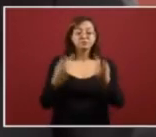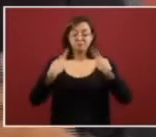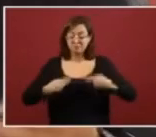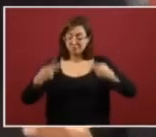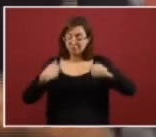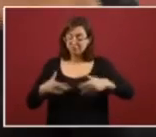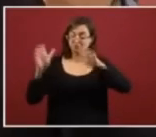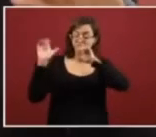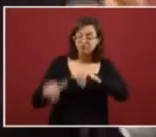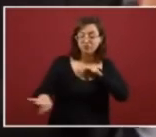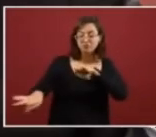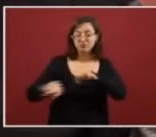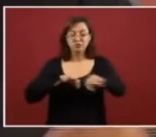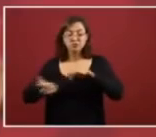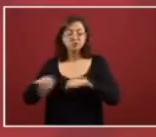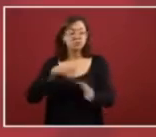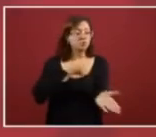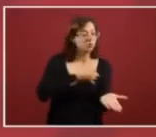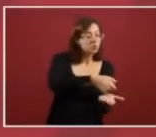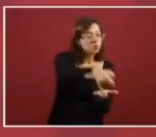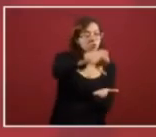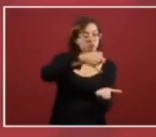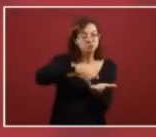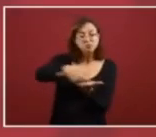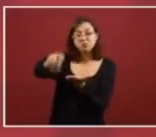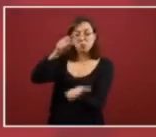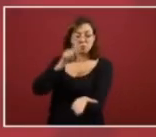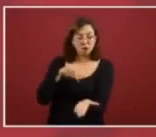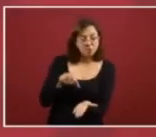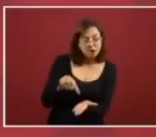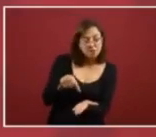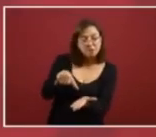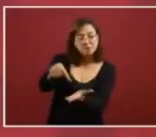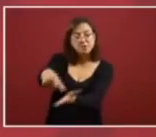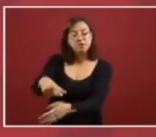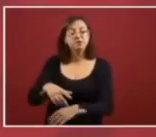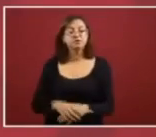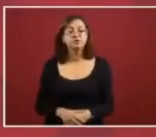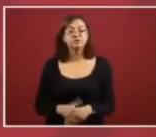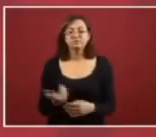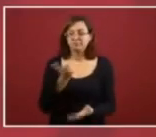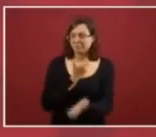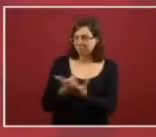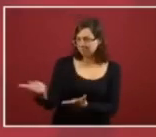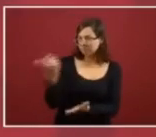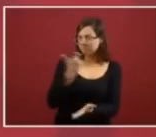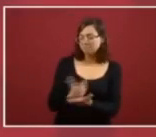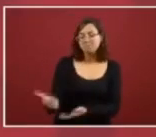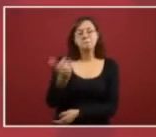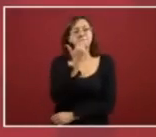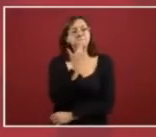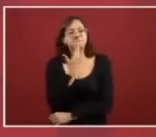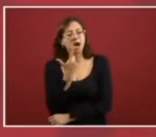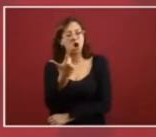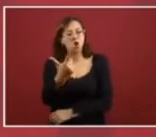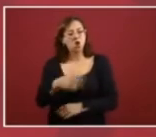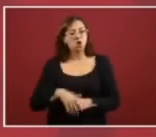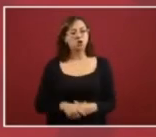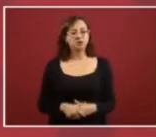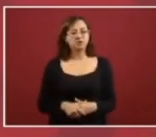Y. And. Que podamos so mejorar los salarios. Better the salaries.